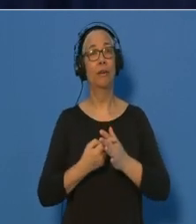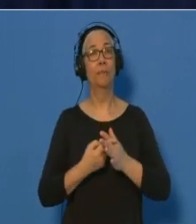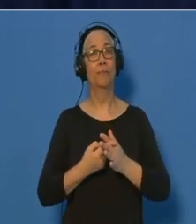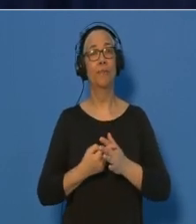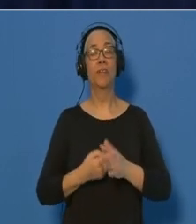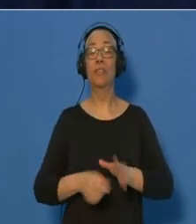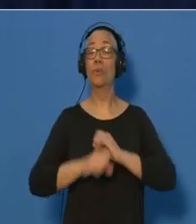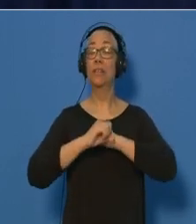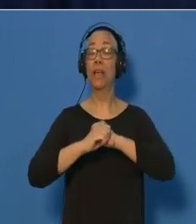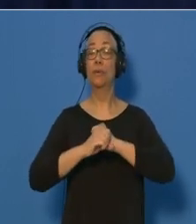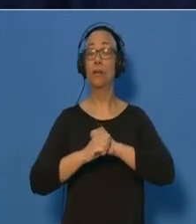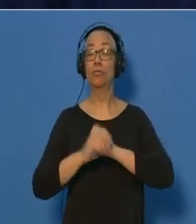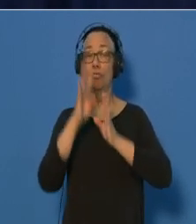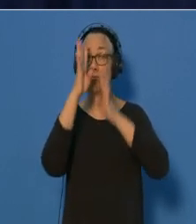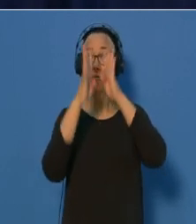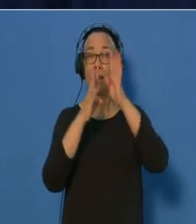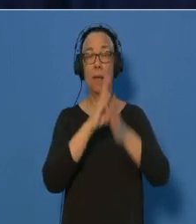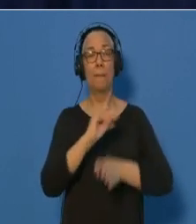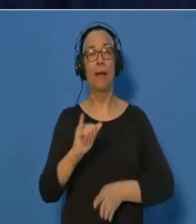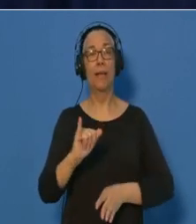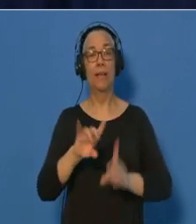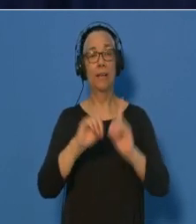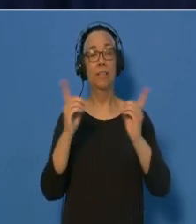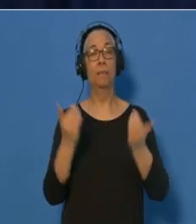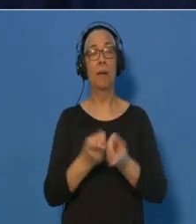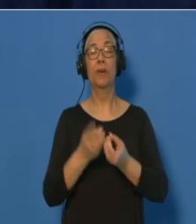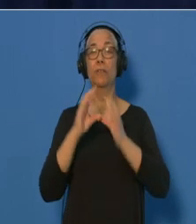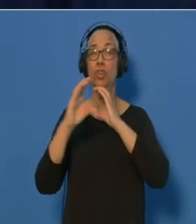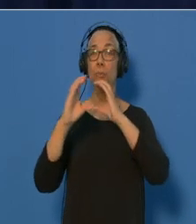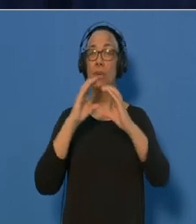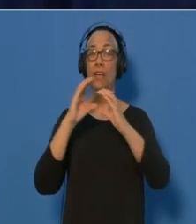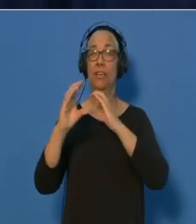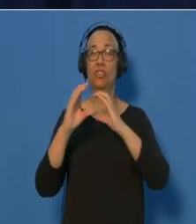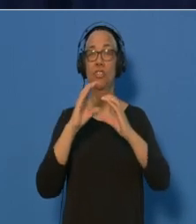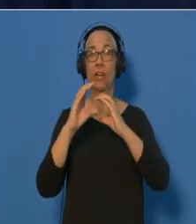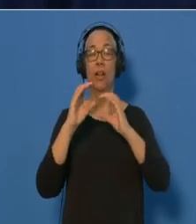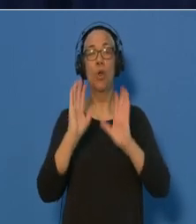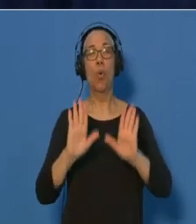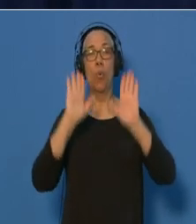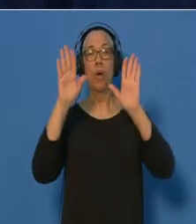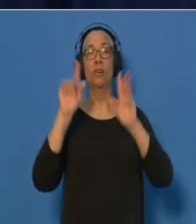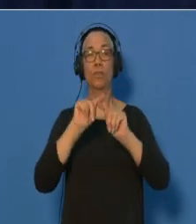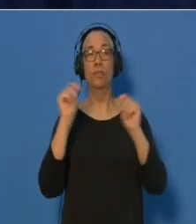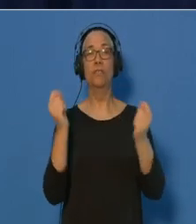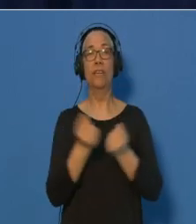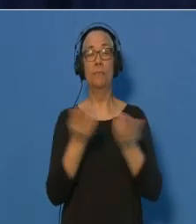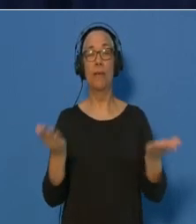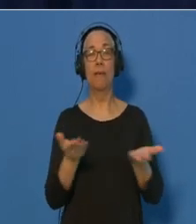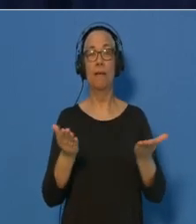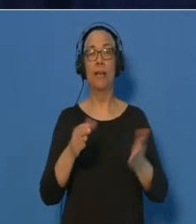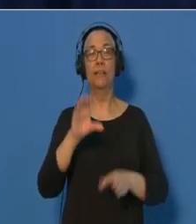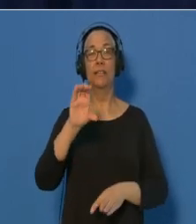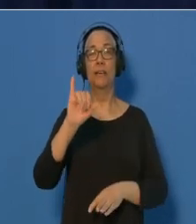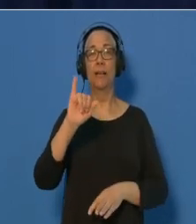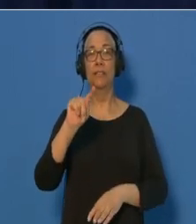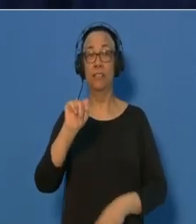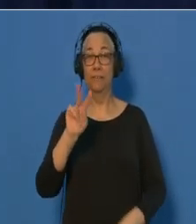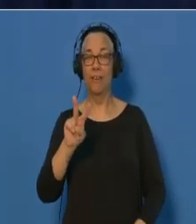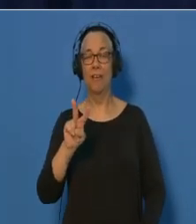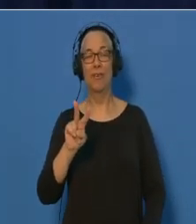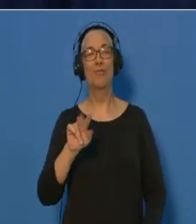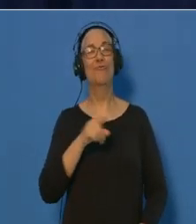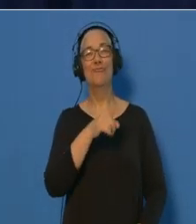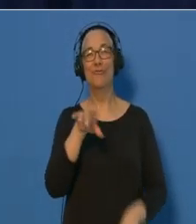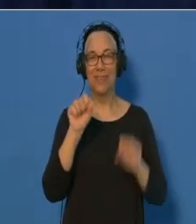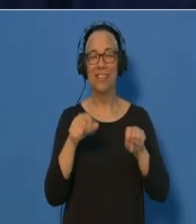was produced by the Department of Communications and the wonderful team here at CITV, and you can see them